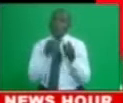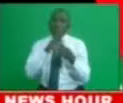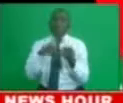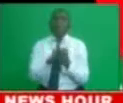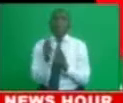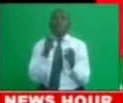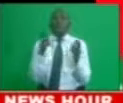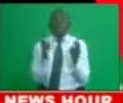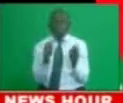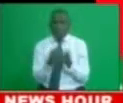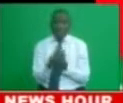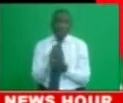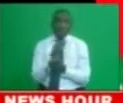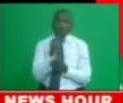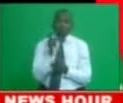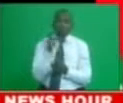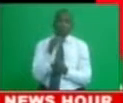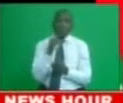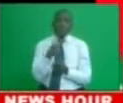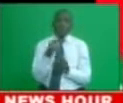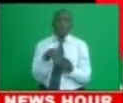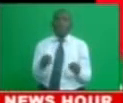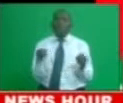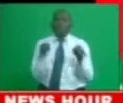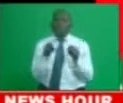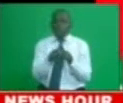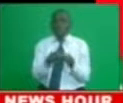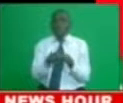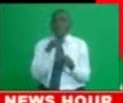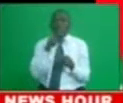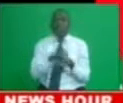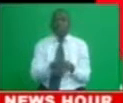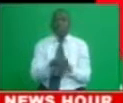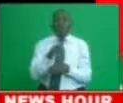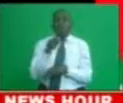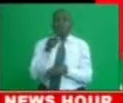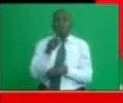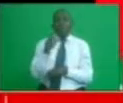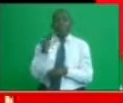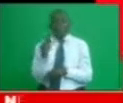contrary, that we are not going to have the Congress as stated on the